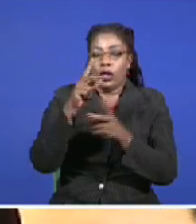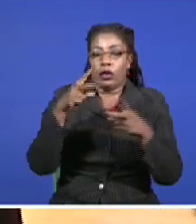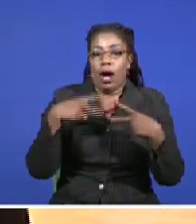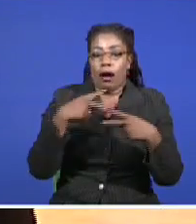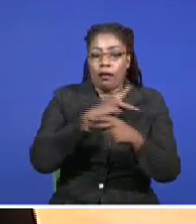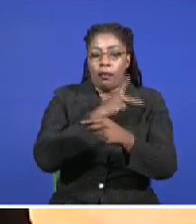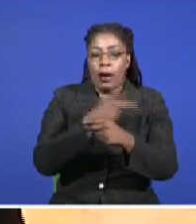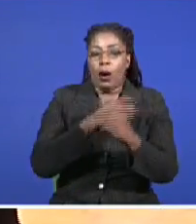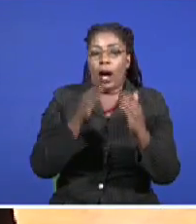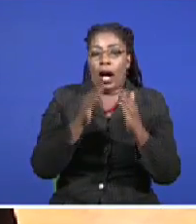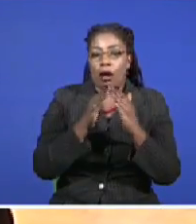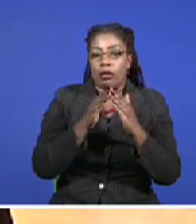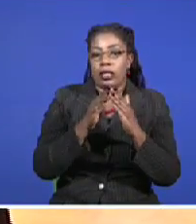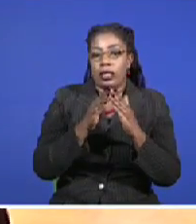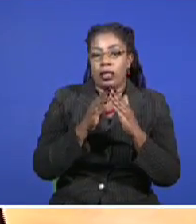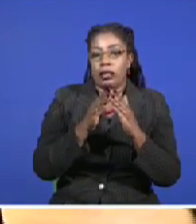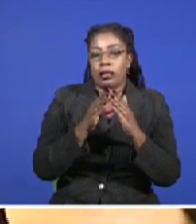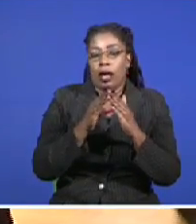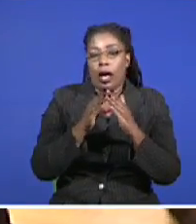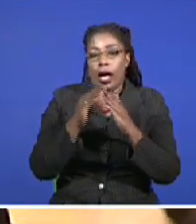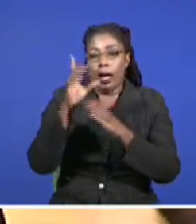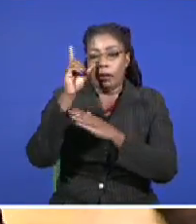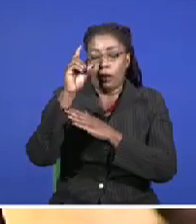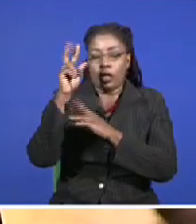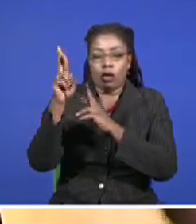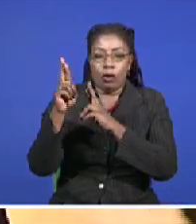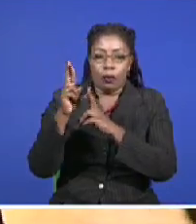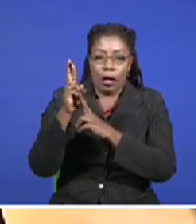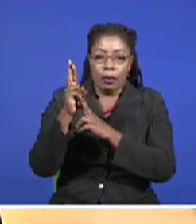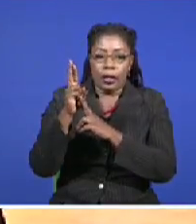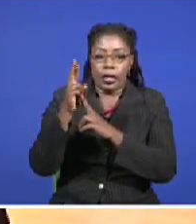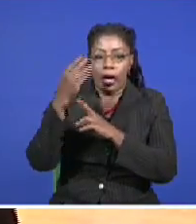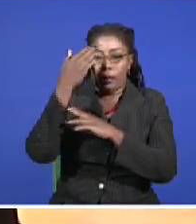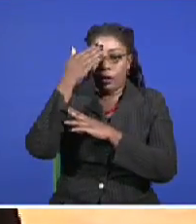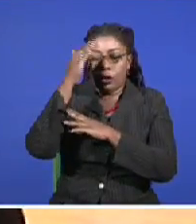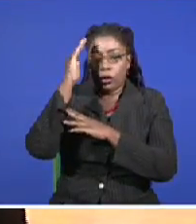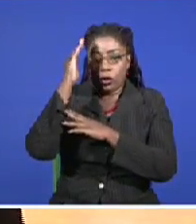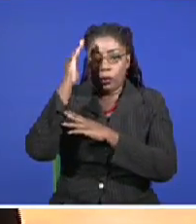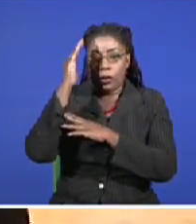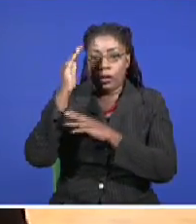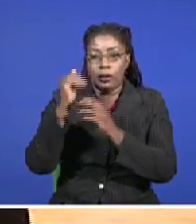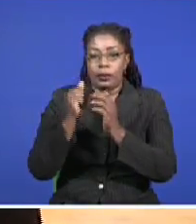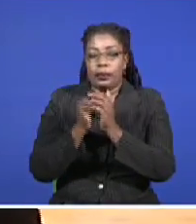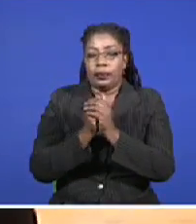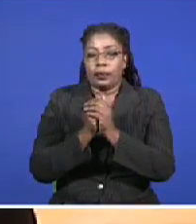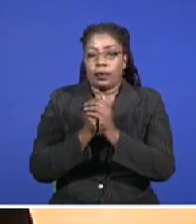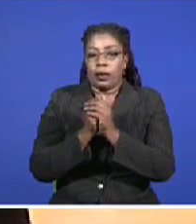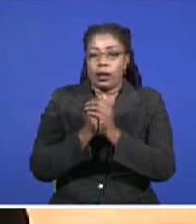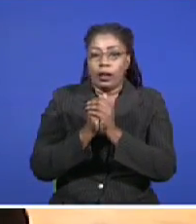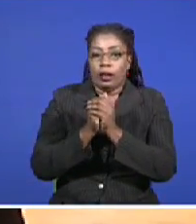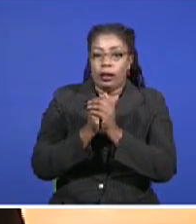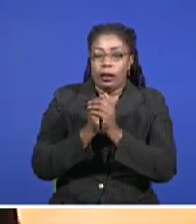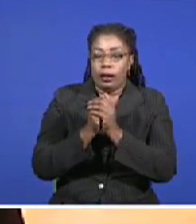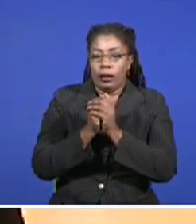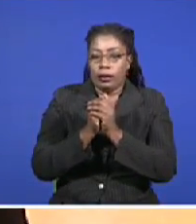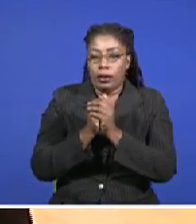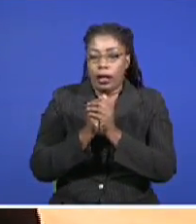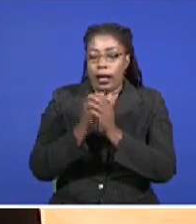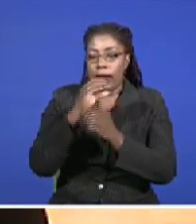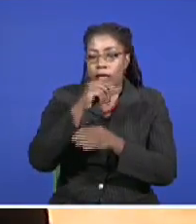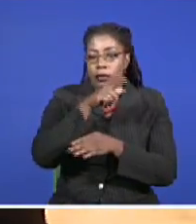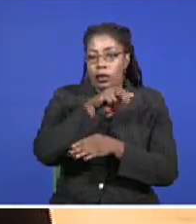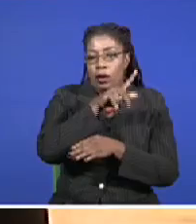Mexico, Dominican Republic, Cuba, Paraguay, and Uruguay, and Puerto